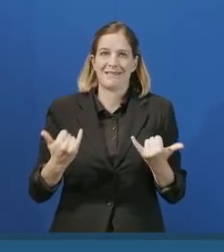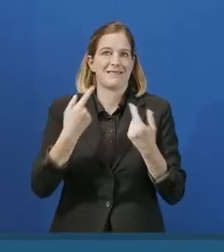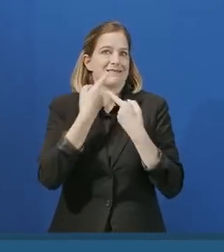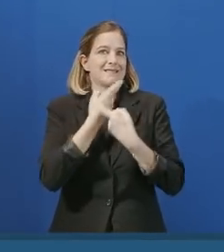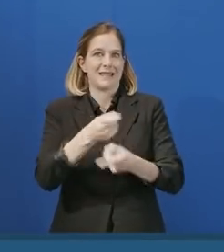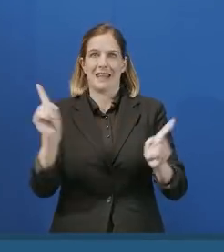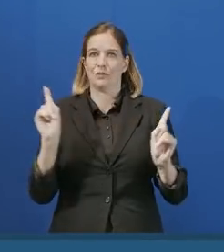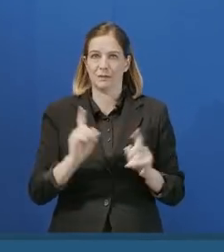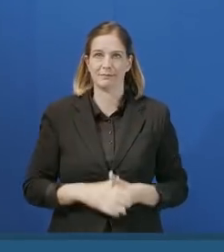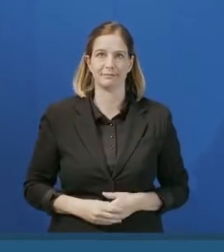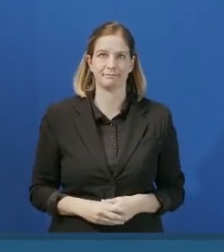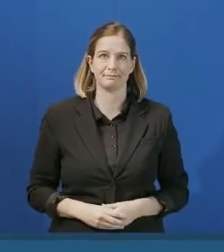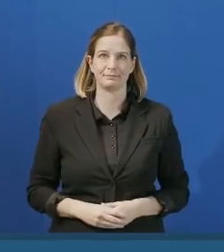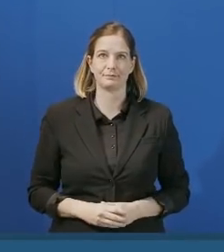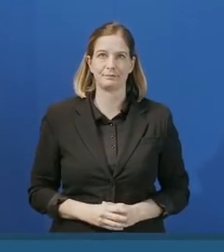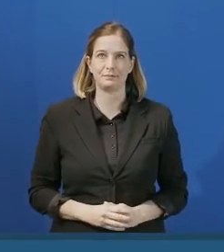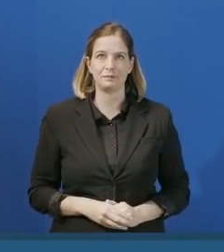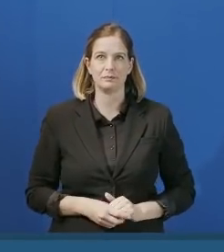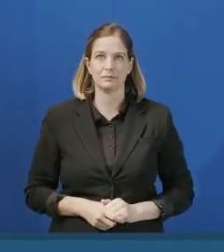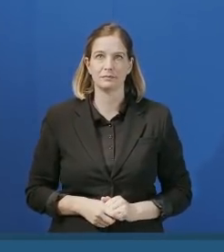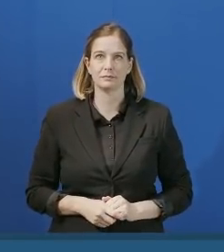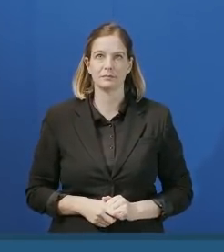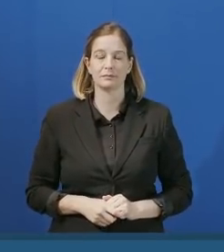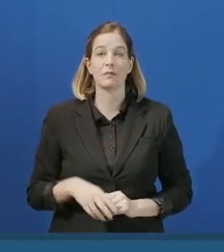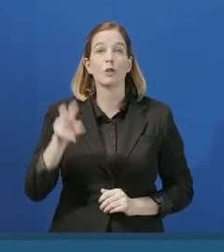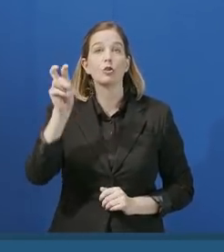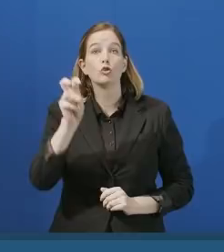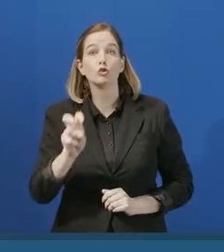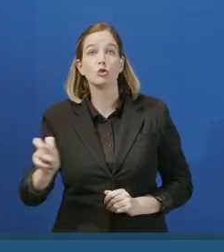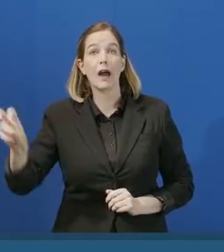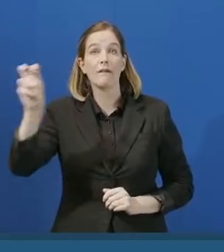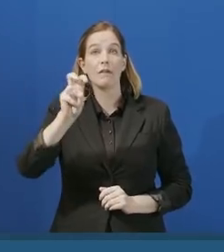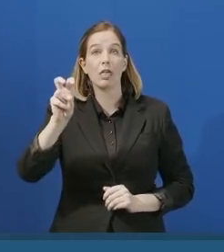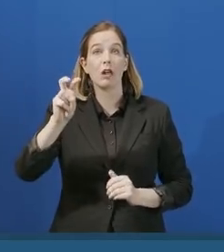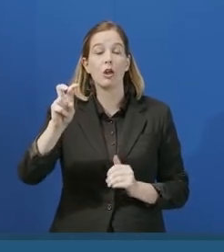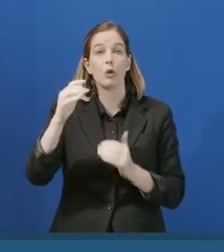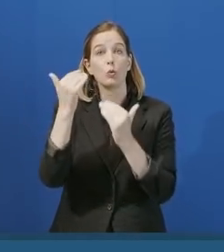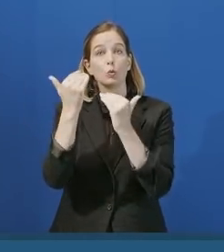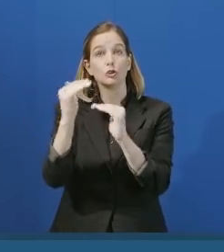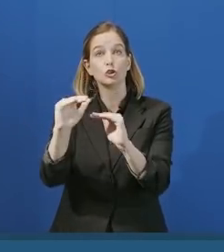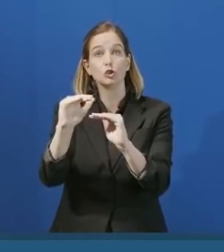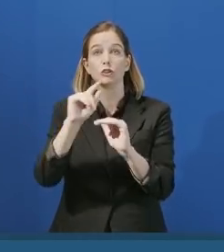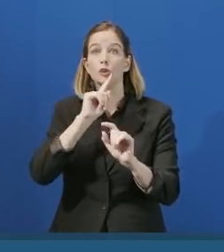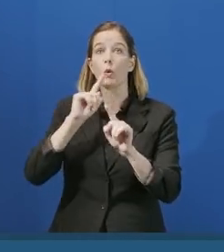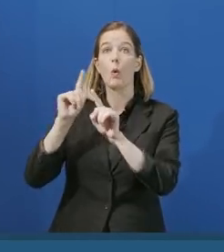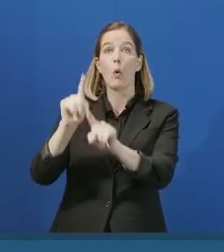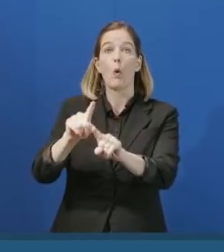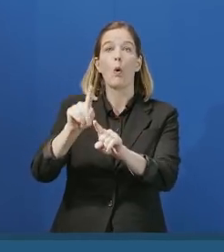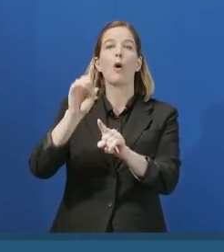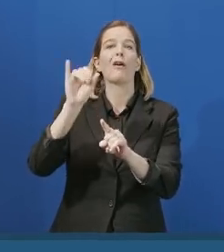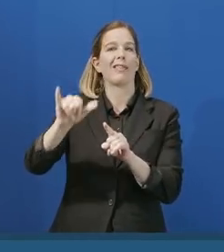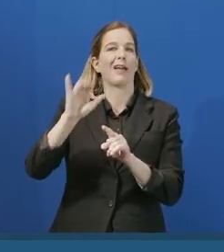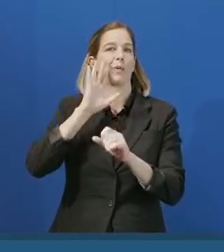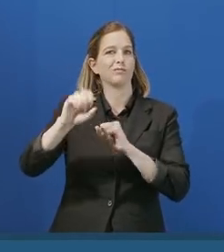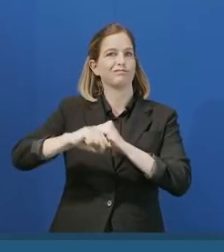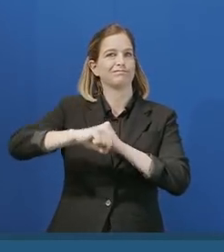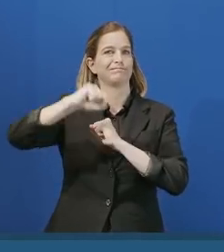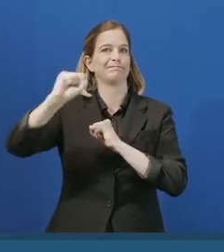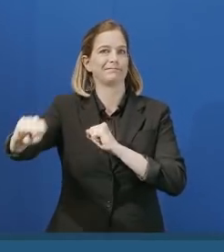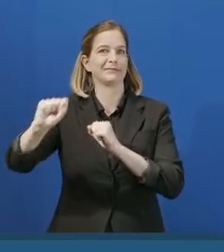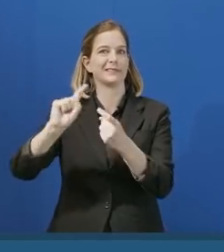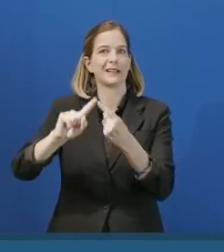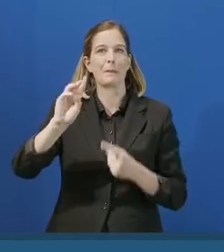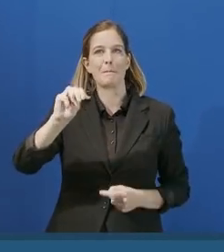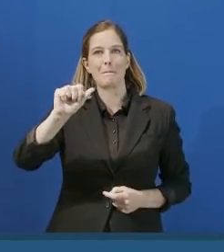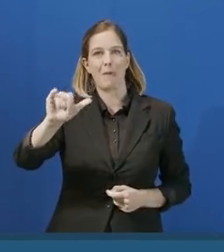Our travel restrictions order will be extended through May 15th. This was to areas of the country